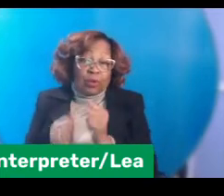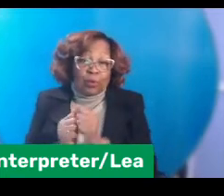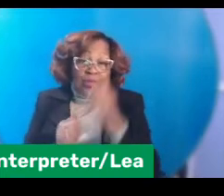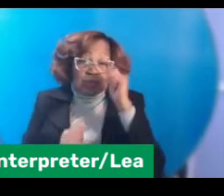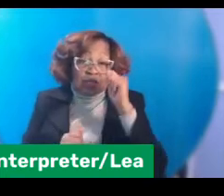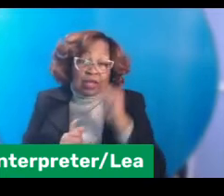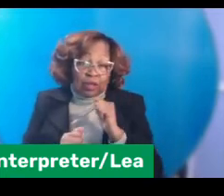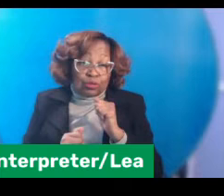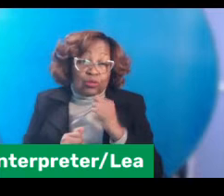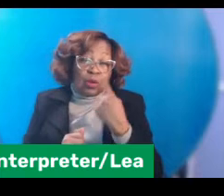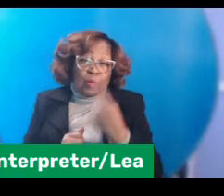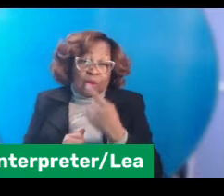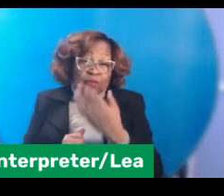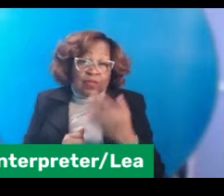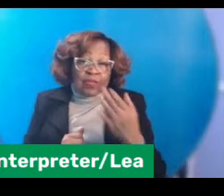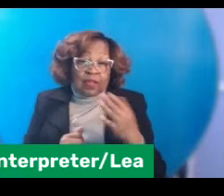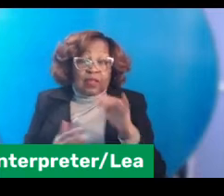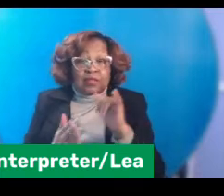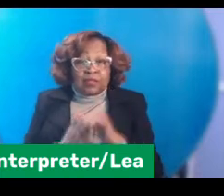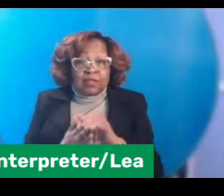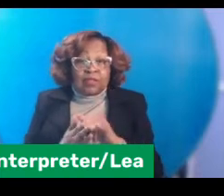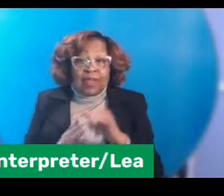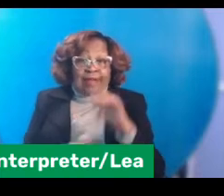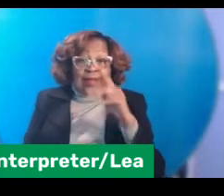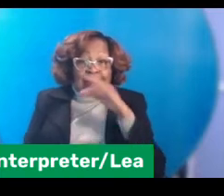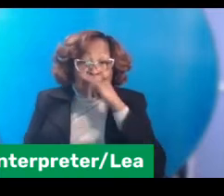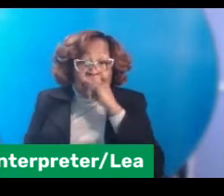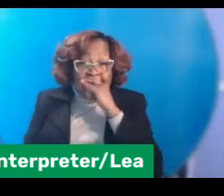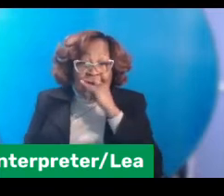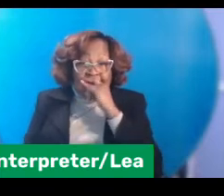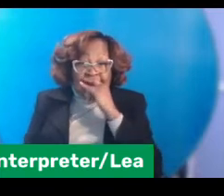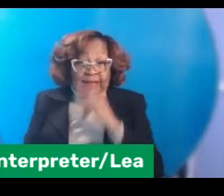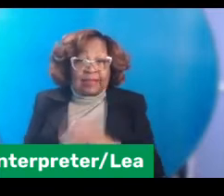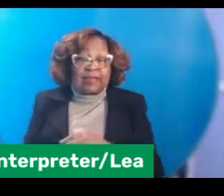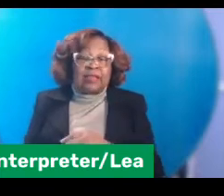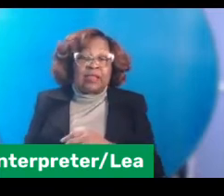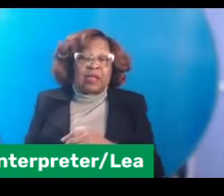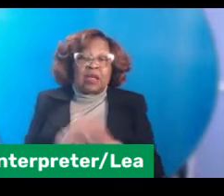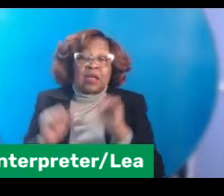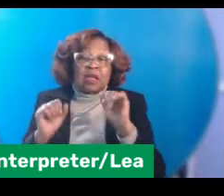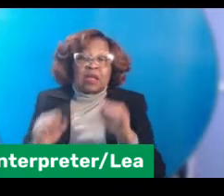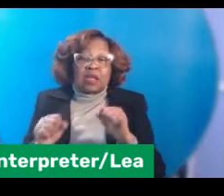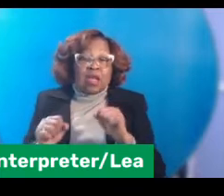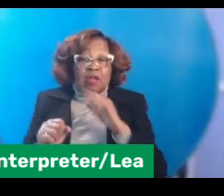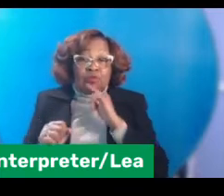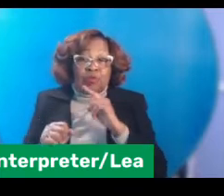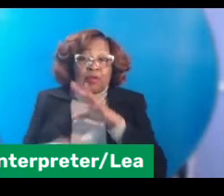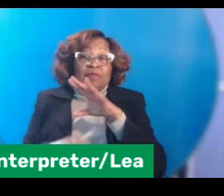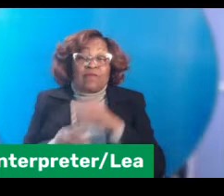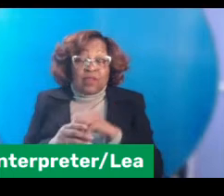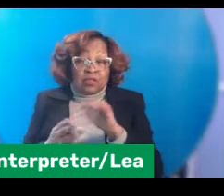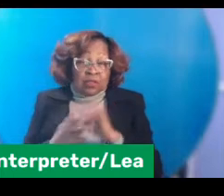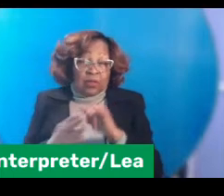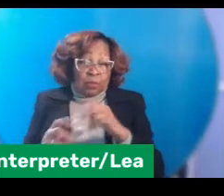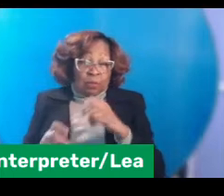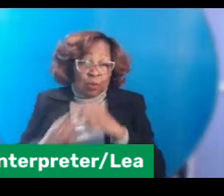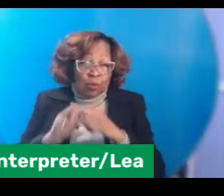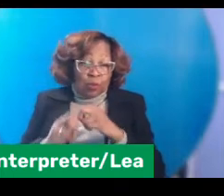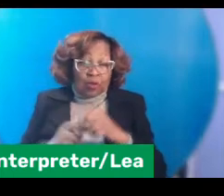teenagers. One of the other things too is that kids are so invested in the program. I have